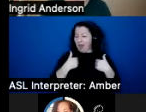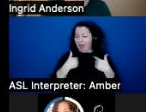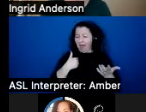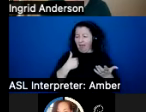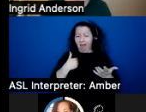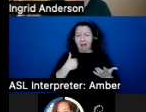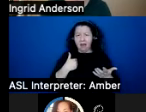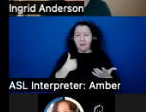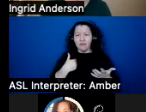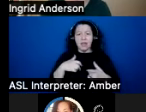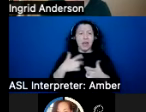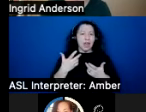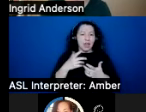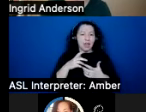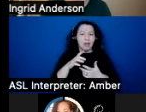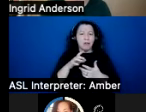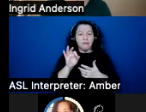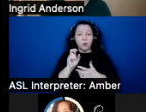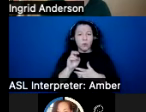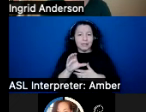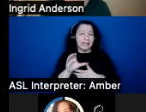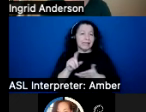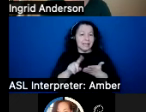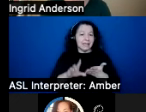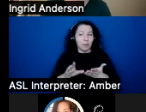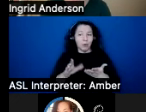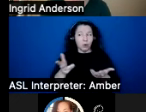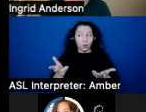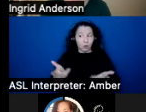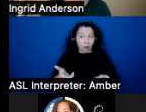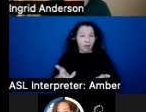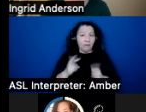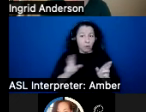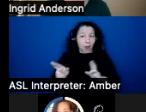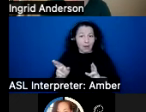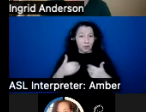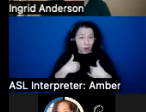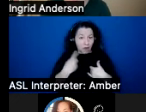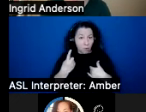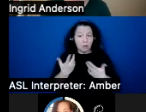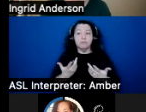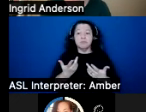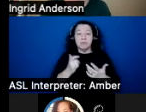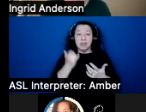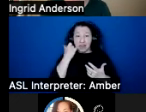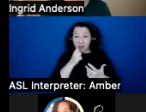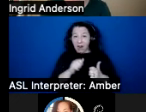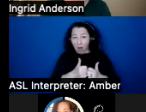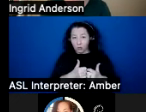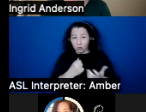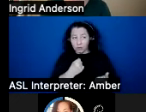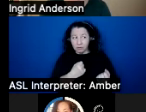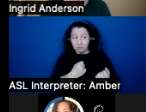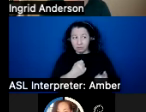a trained forensic examiner on staff? And if we don't, how can we support finding one, training one,